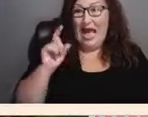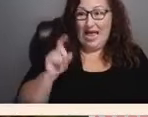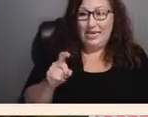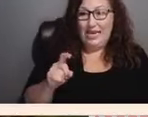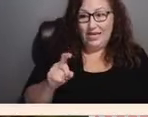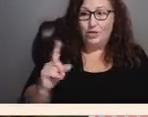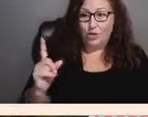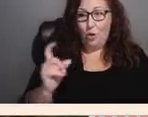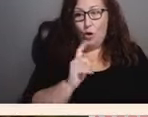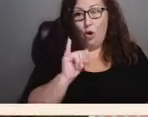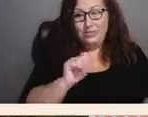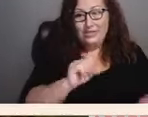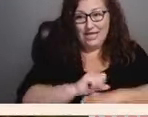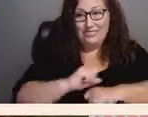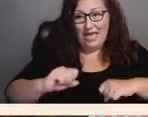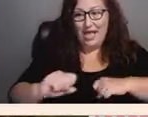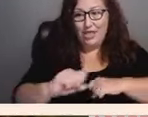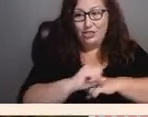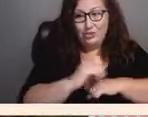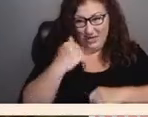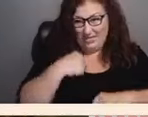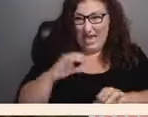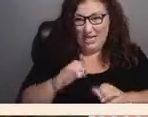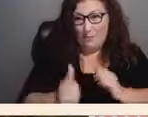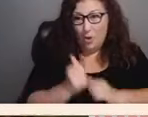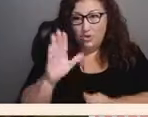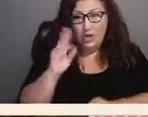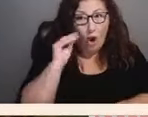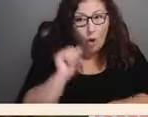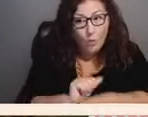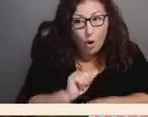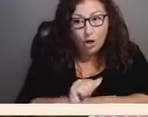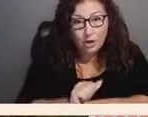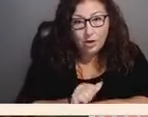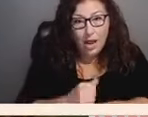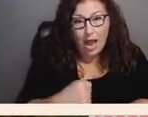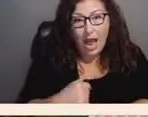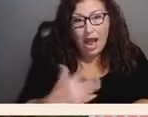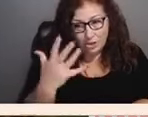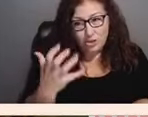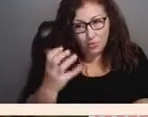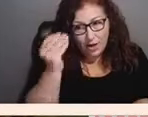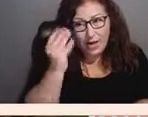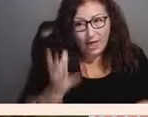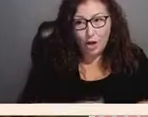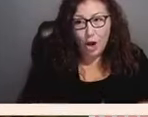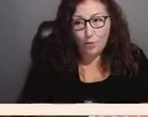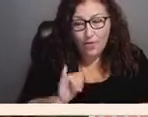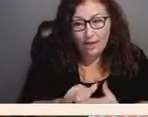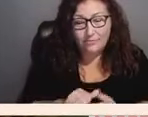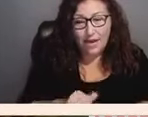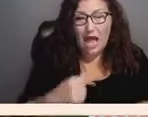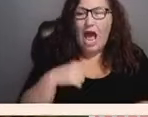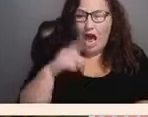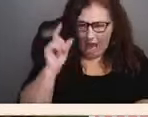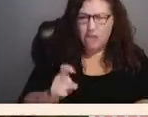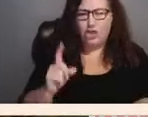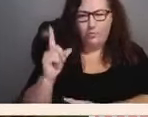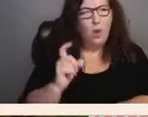because I did most of their homework. Just want to let the record be straight on that. I should have been walking across that